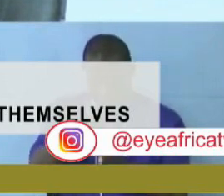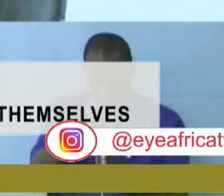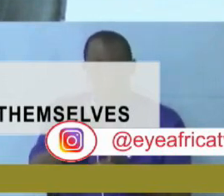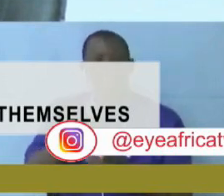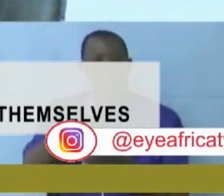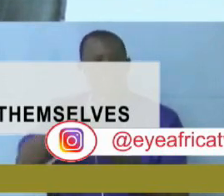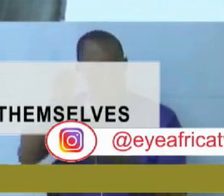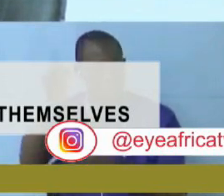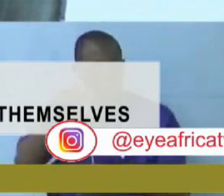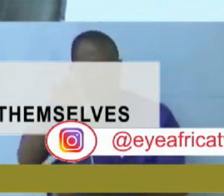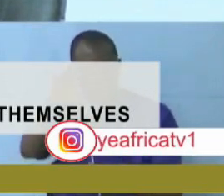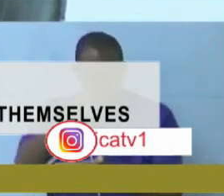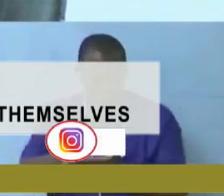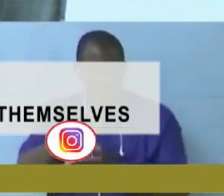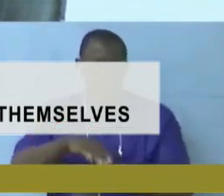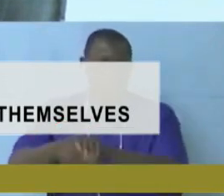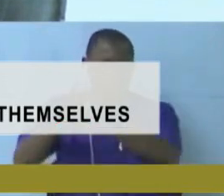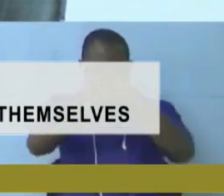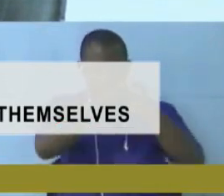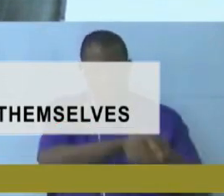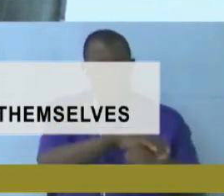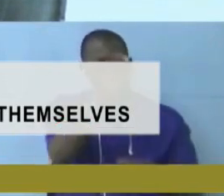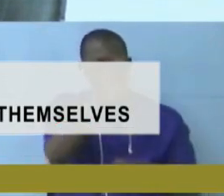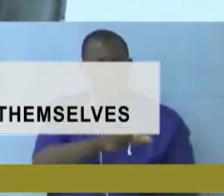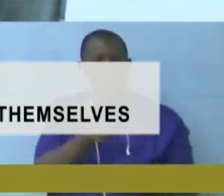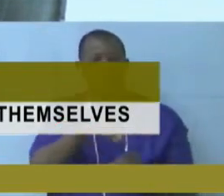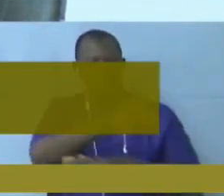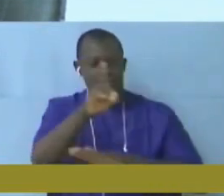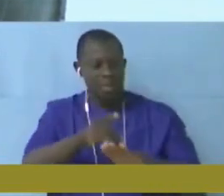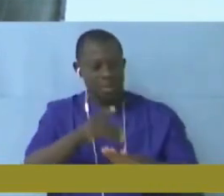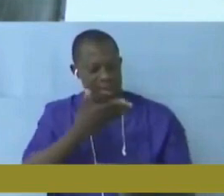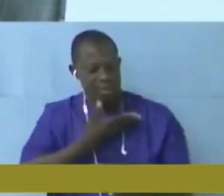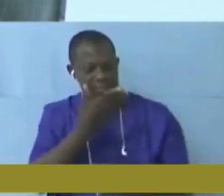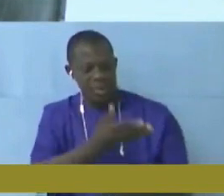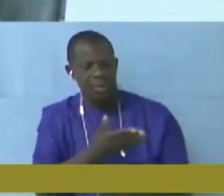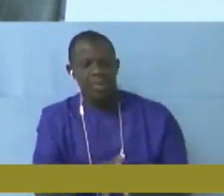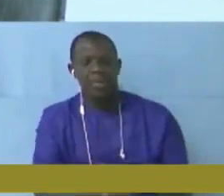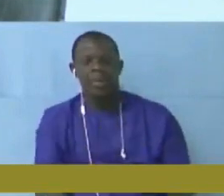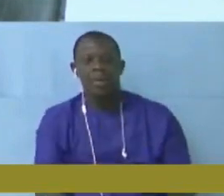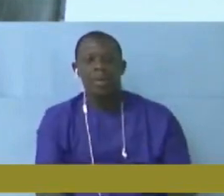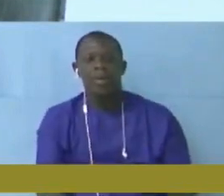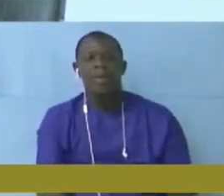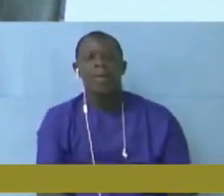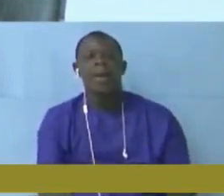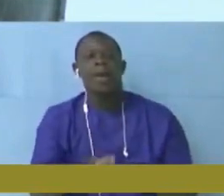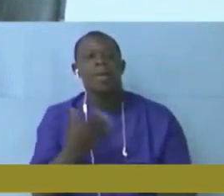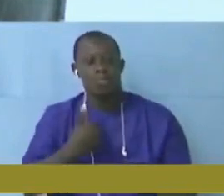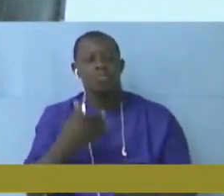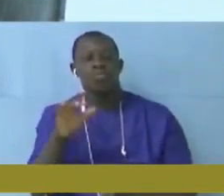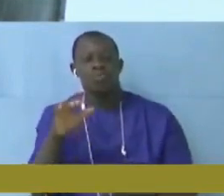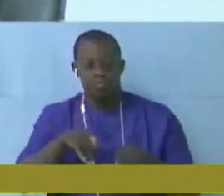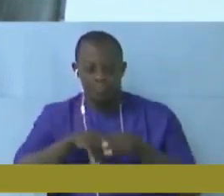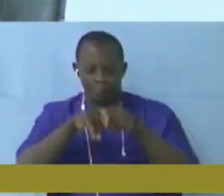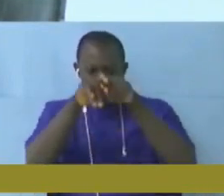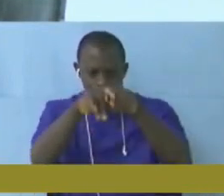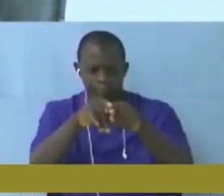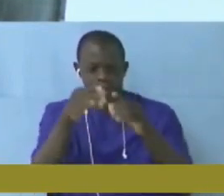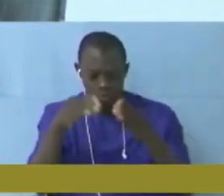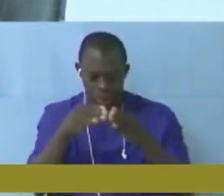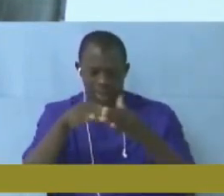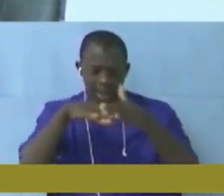someone that we wanted and picked him or her up. Ñom dañu duggal mom ci biir su aussi duggé mom ci